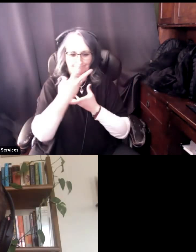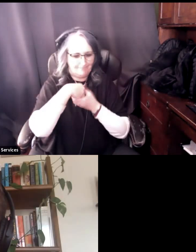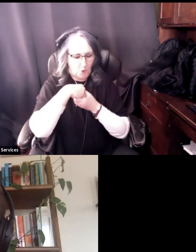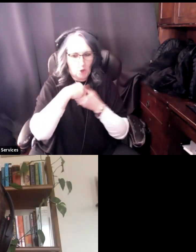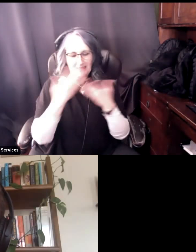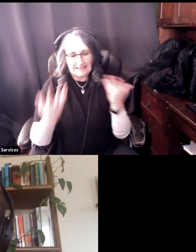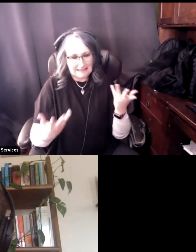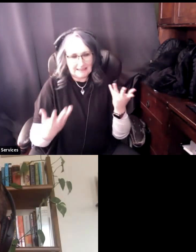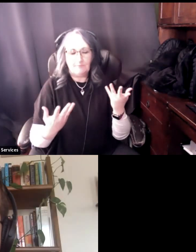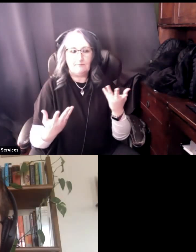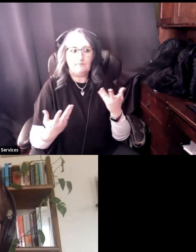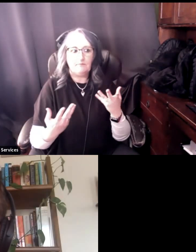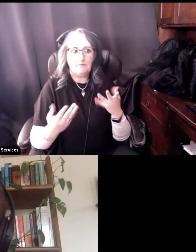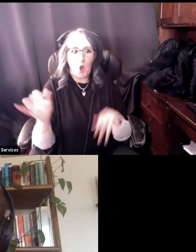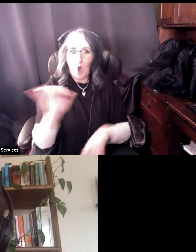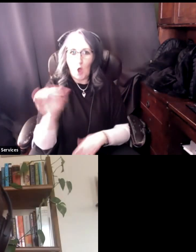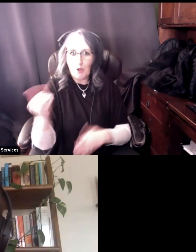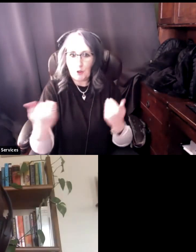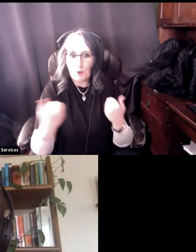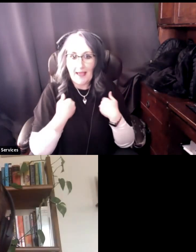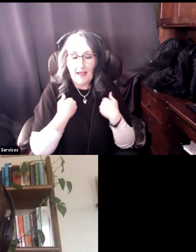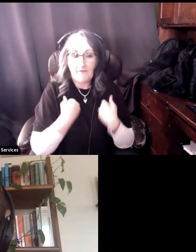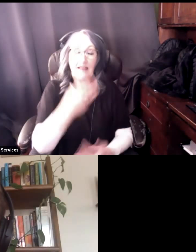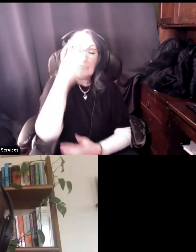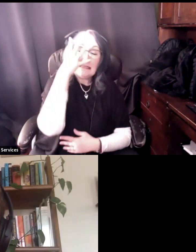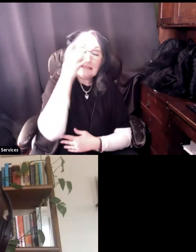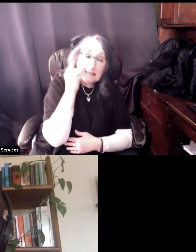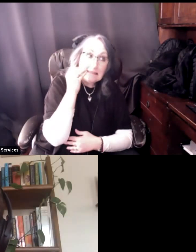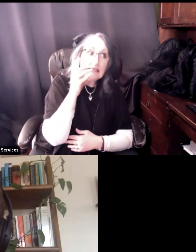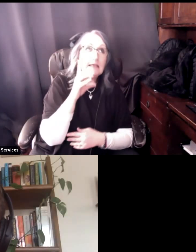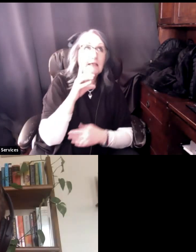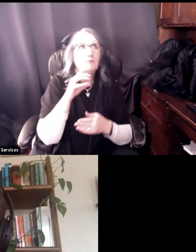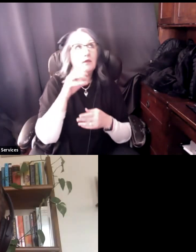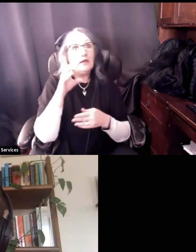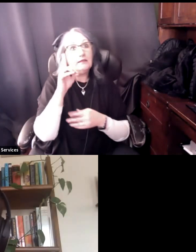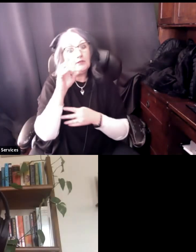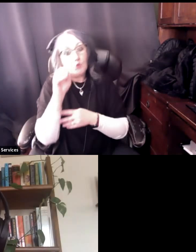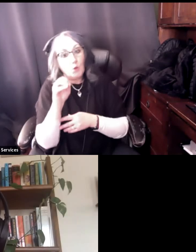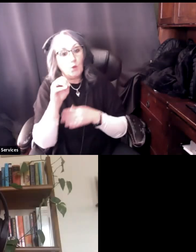and I'll be brief, including sleep disorders, epilepsy,